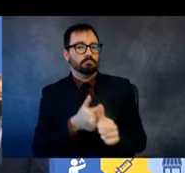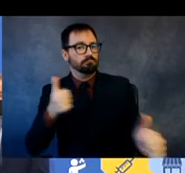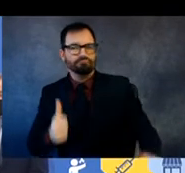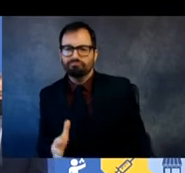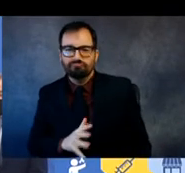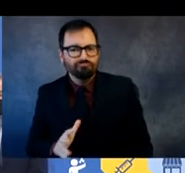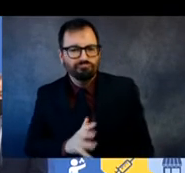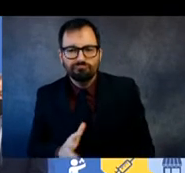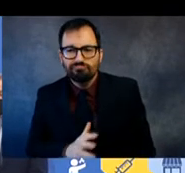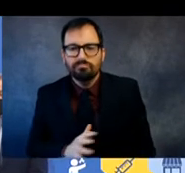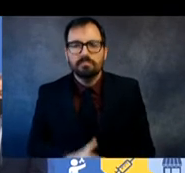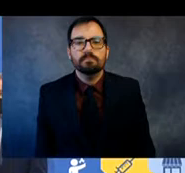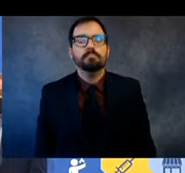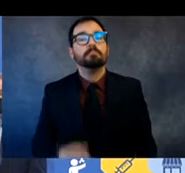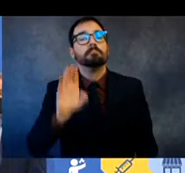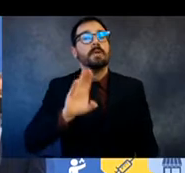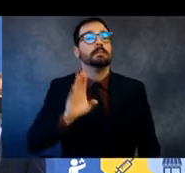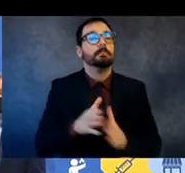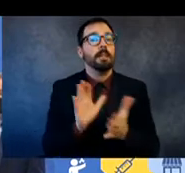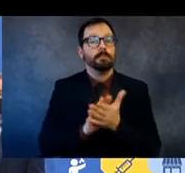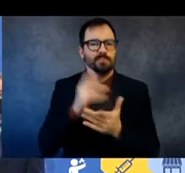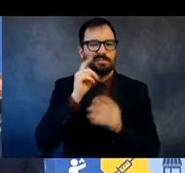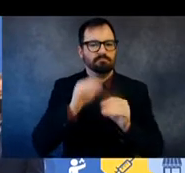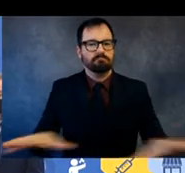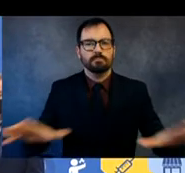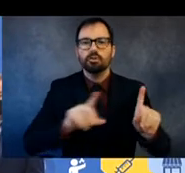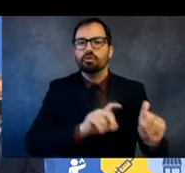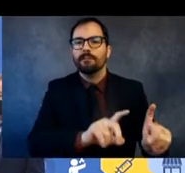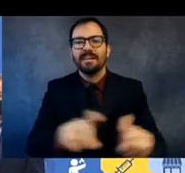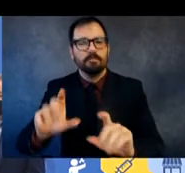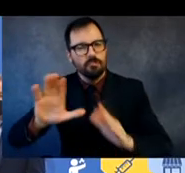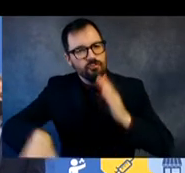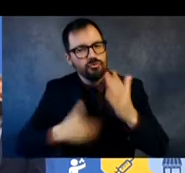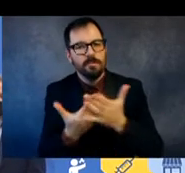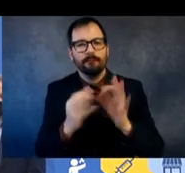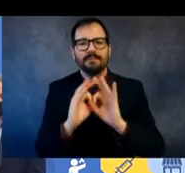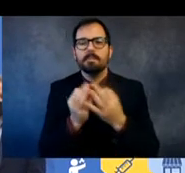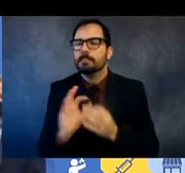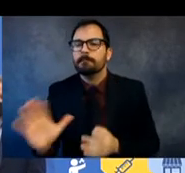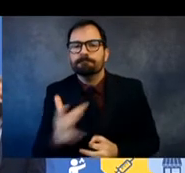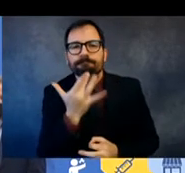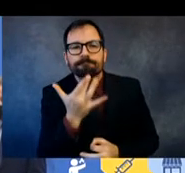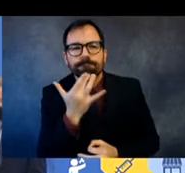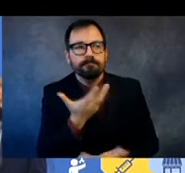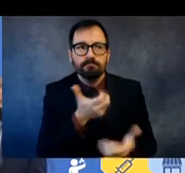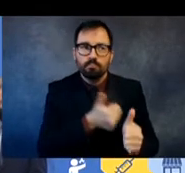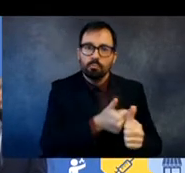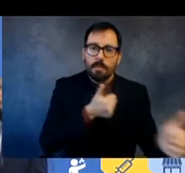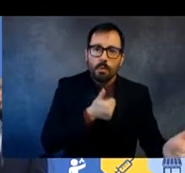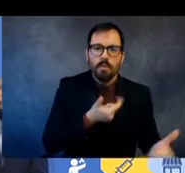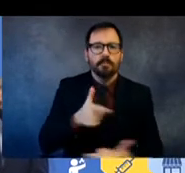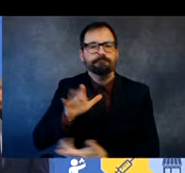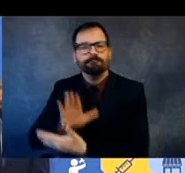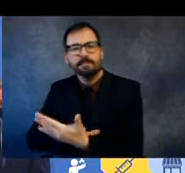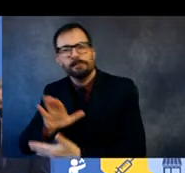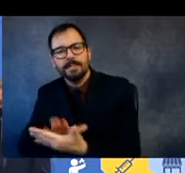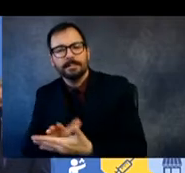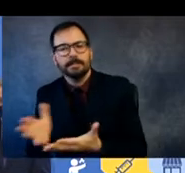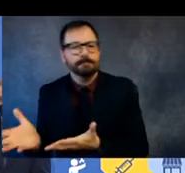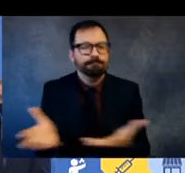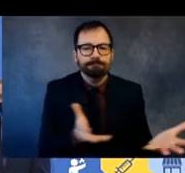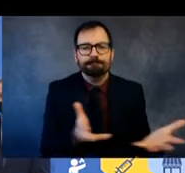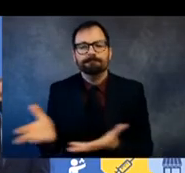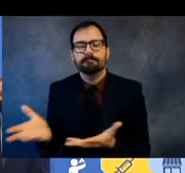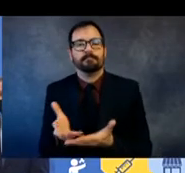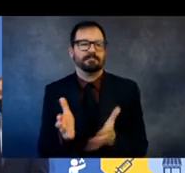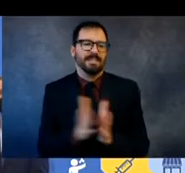their preference, remote learning or fully in-person learning. Families are asked to complete this form for each child in your school,